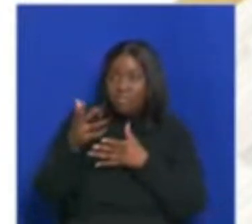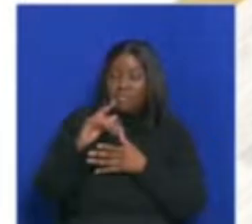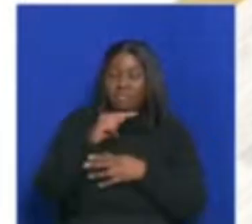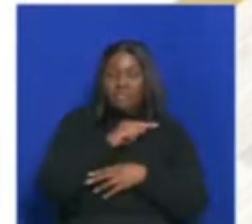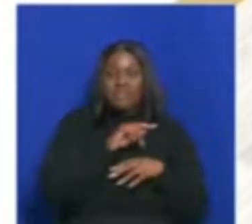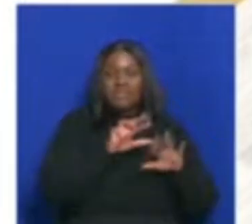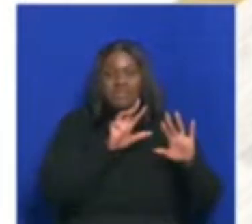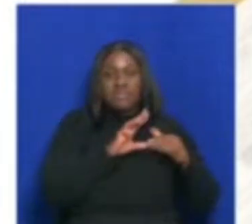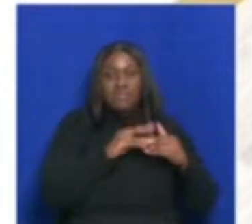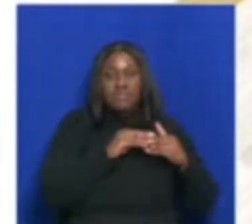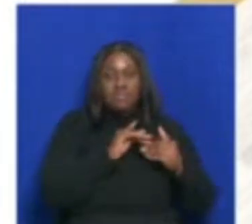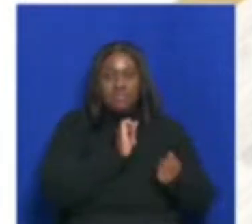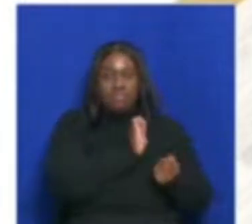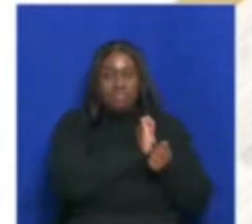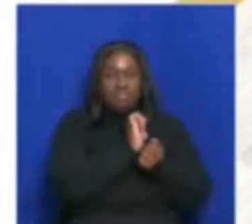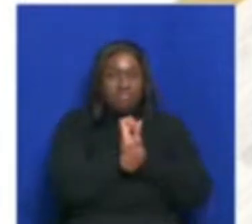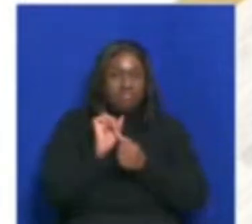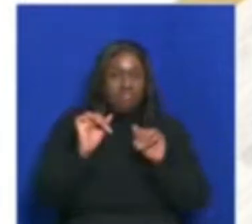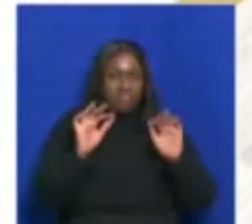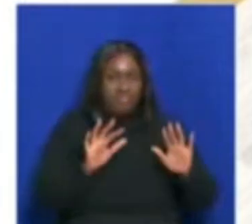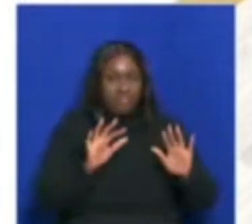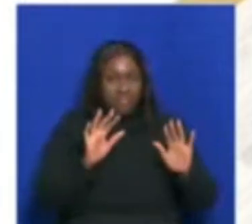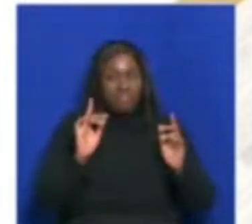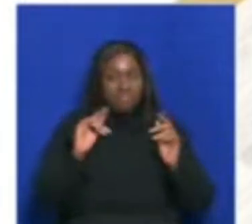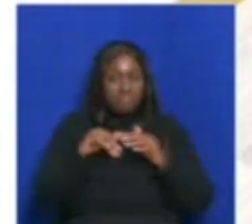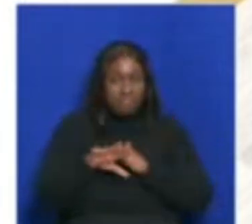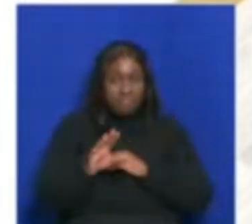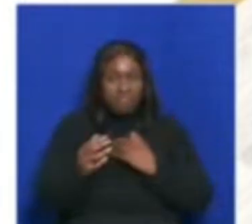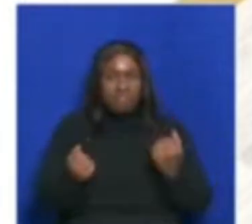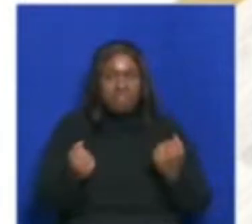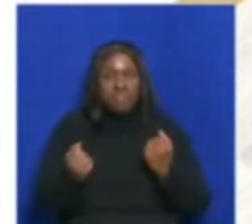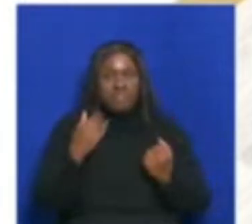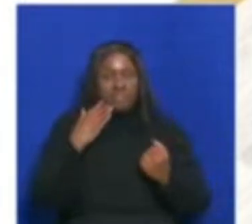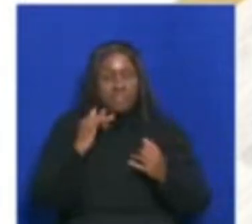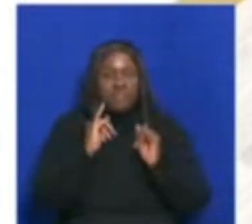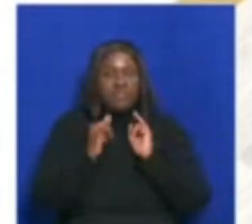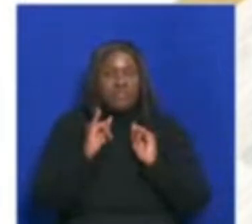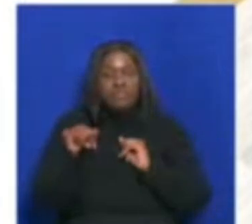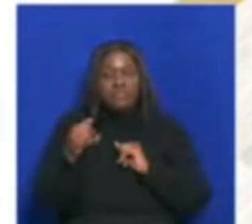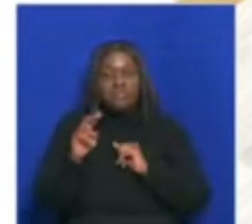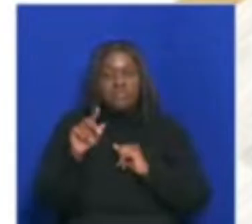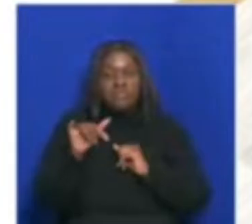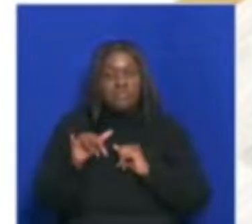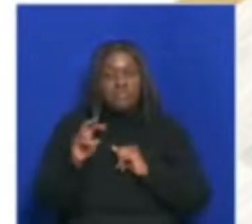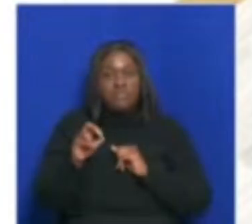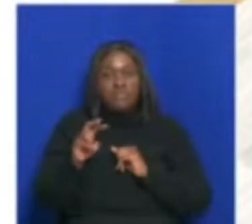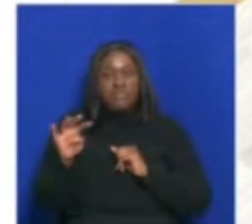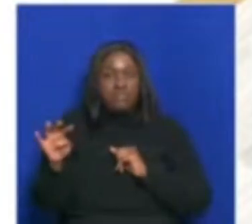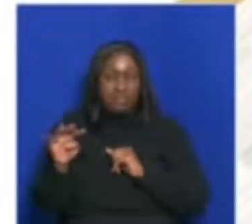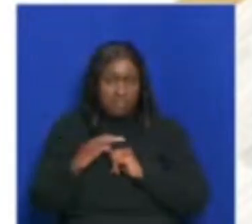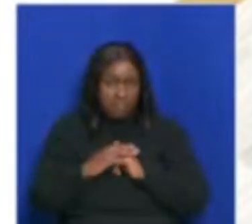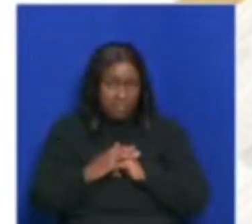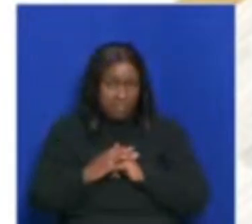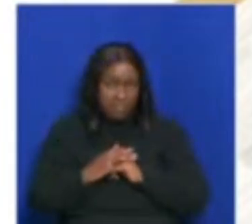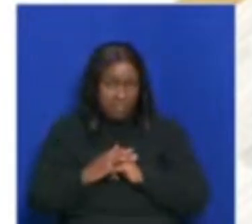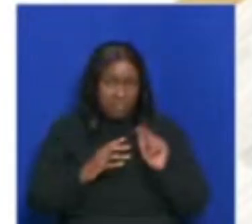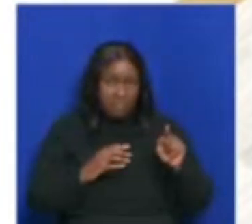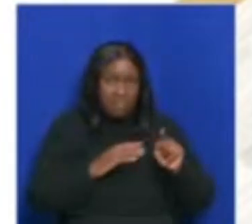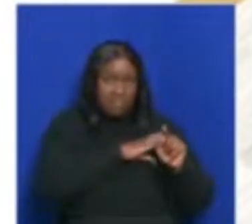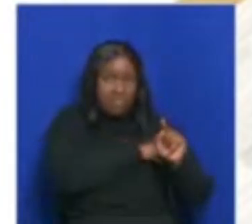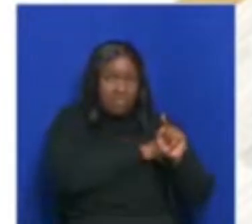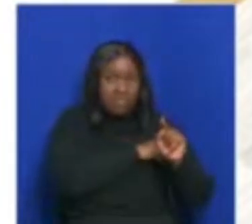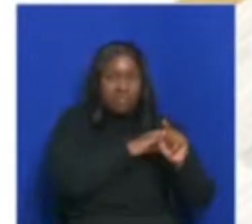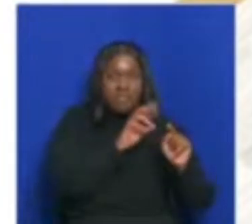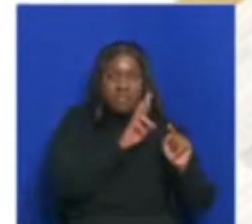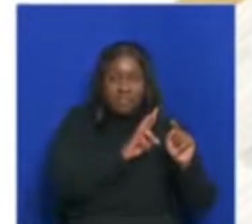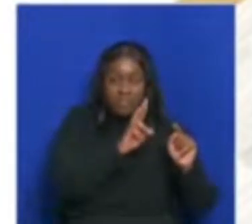Court on the 11th of July 2024, and Captain Rodriguez was subsequently arrested on the